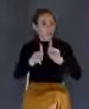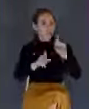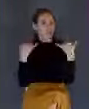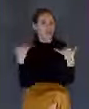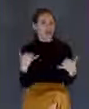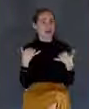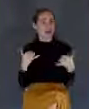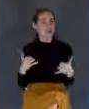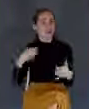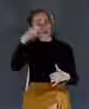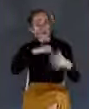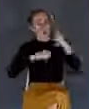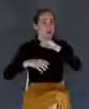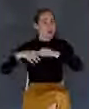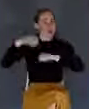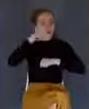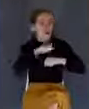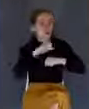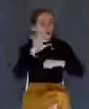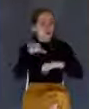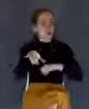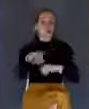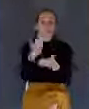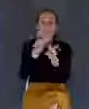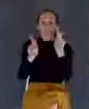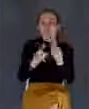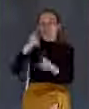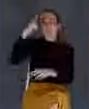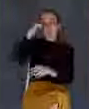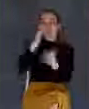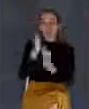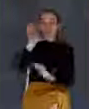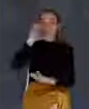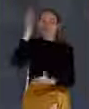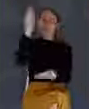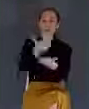According to some, he should have come here in 2020. That didn't happen. I would have been all right with that.